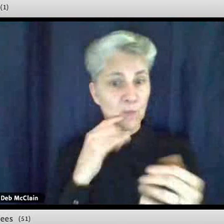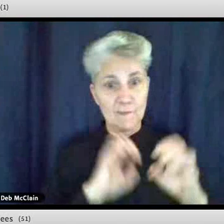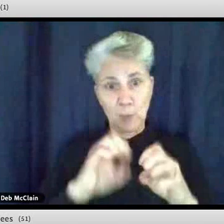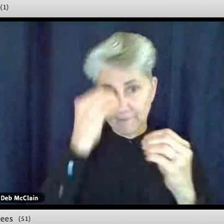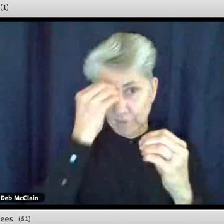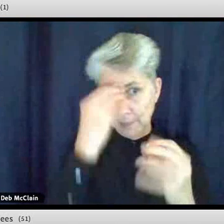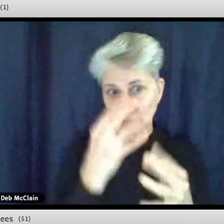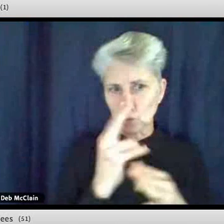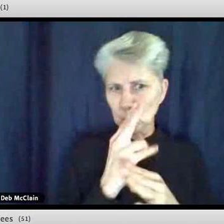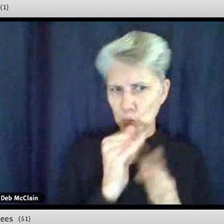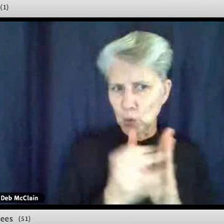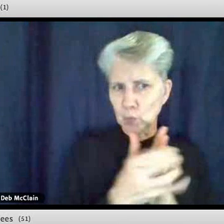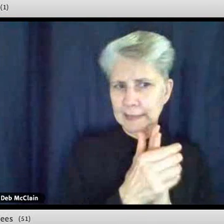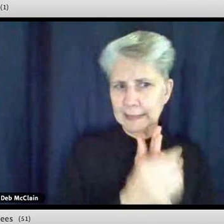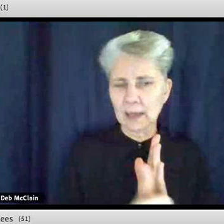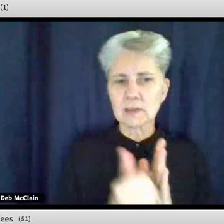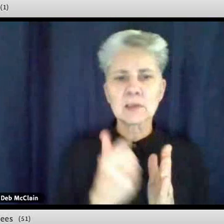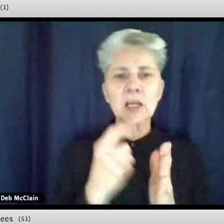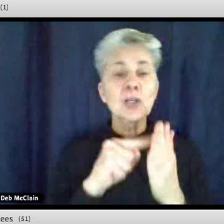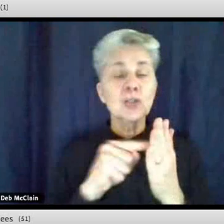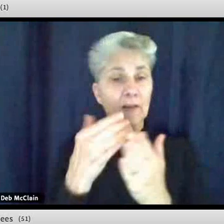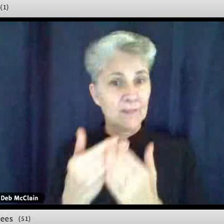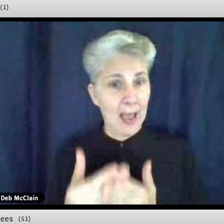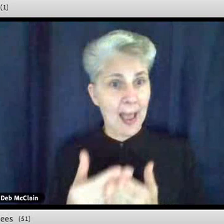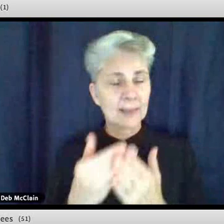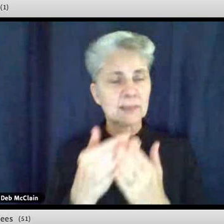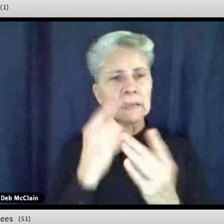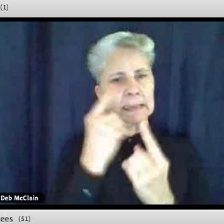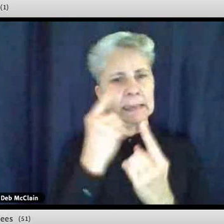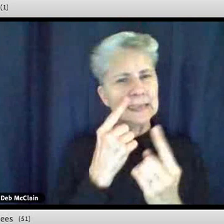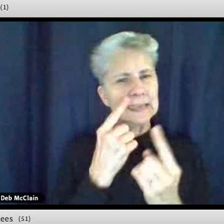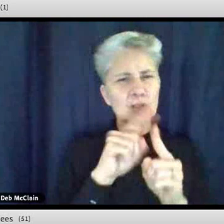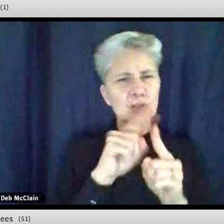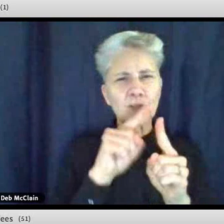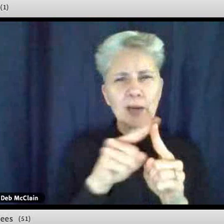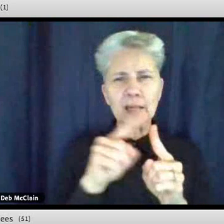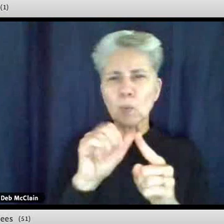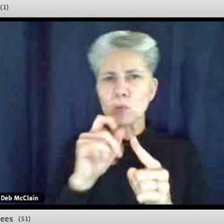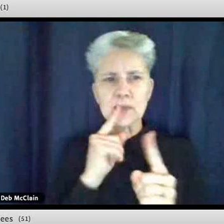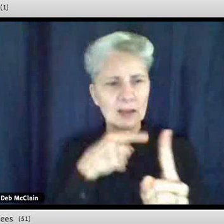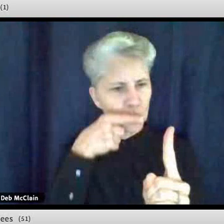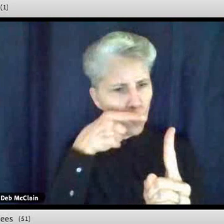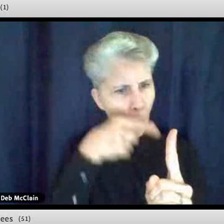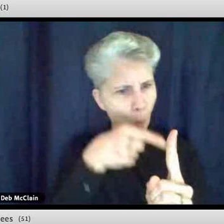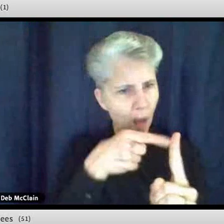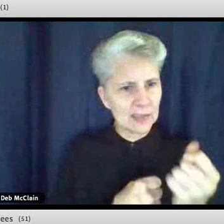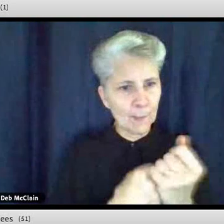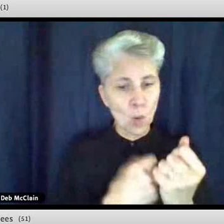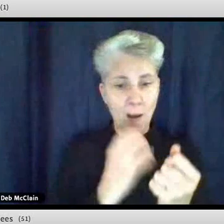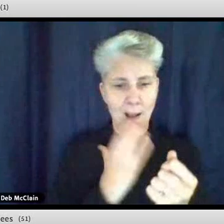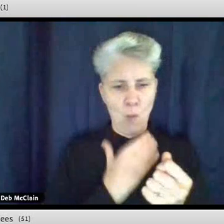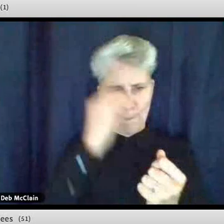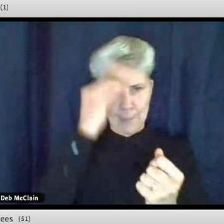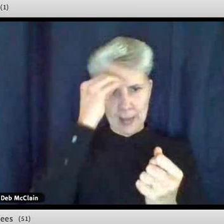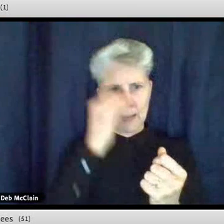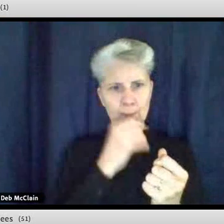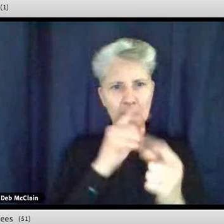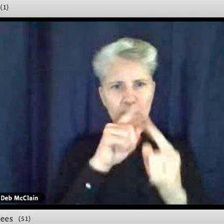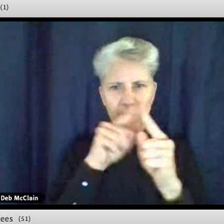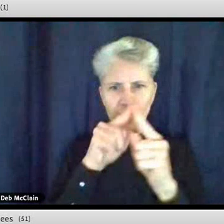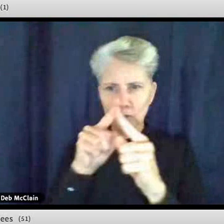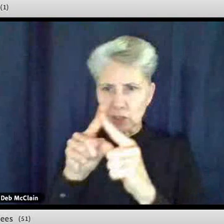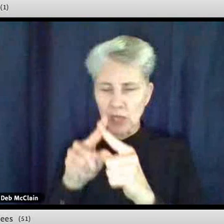cautiously optimistic. We use some of the strategies we talked about today for evaluating information. We check our facts. We consider